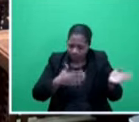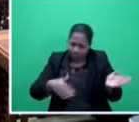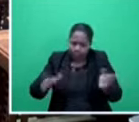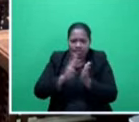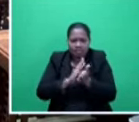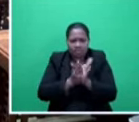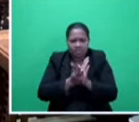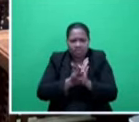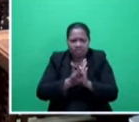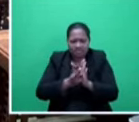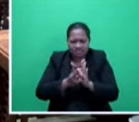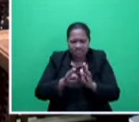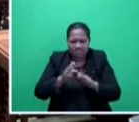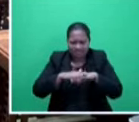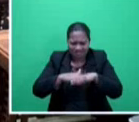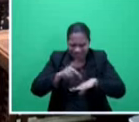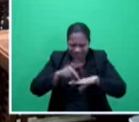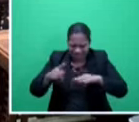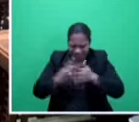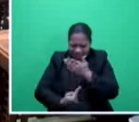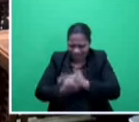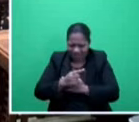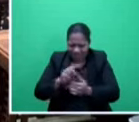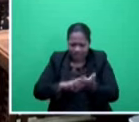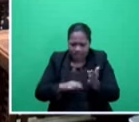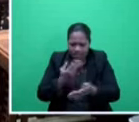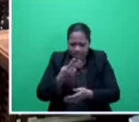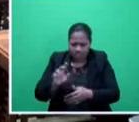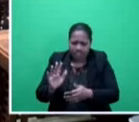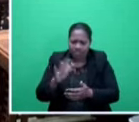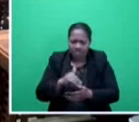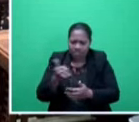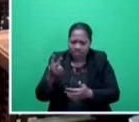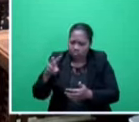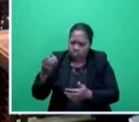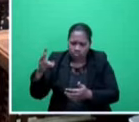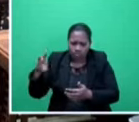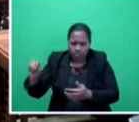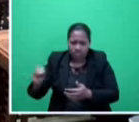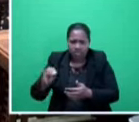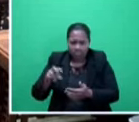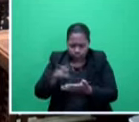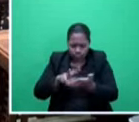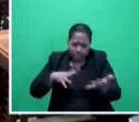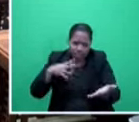of Parliament held on Monday, 25th May 2020, as previously circulated, be taken as read and be